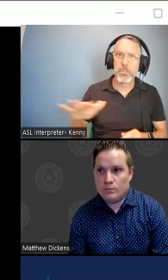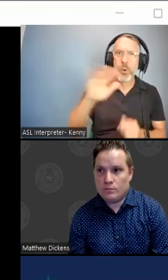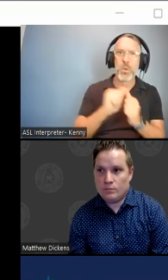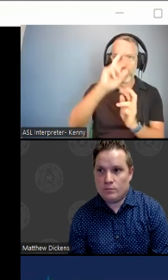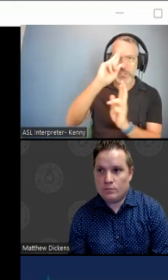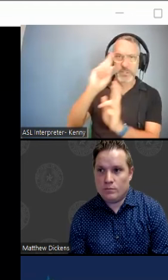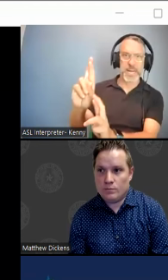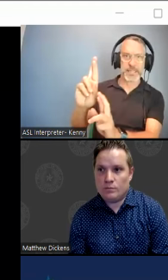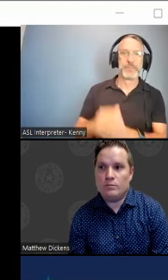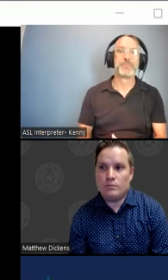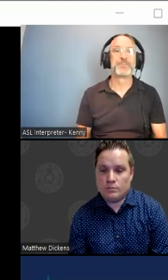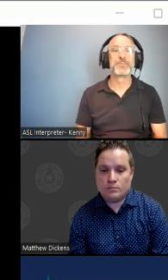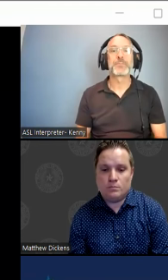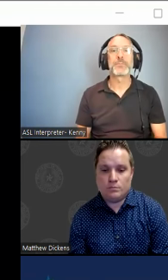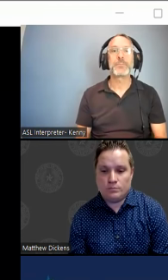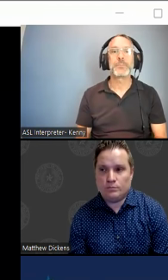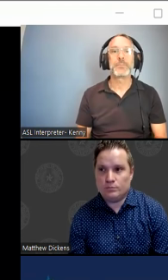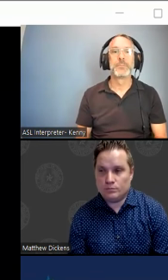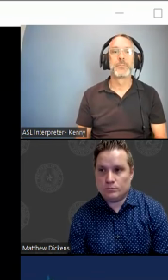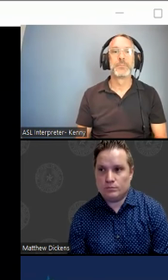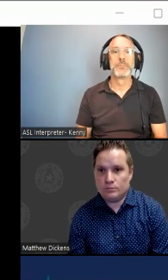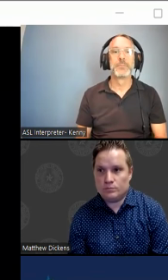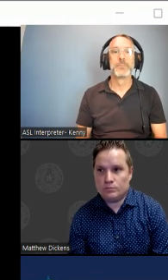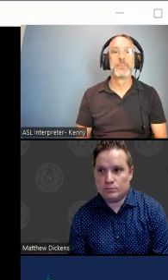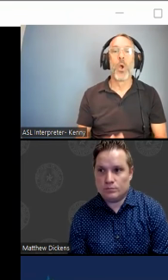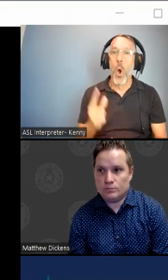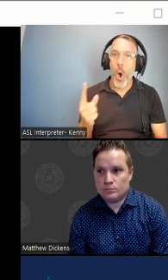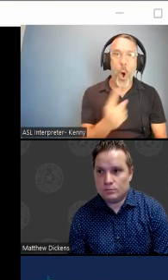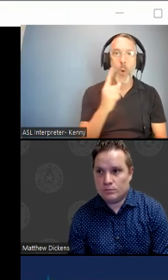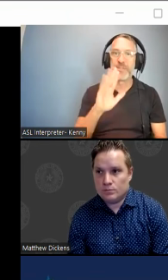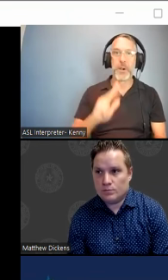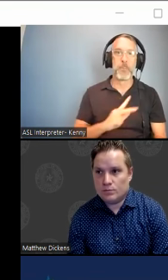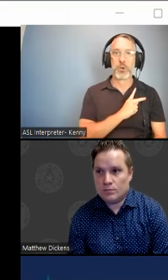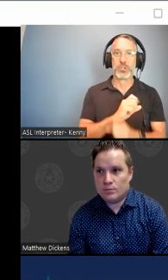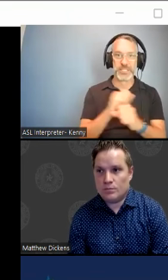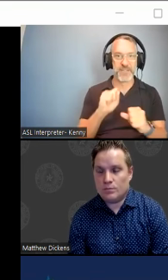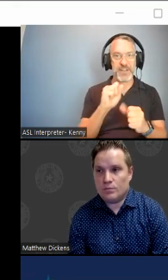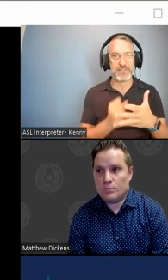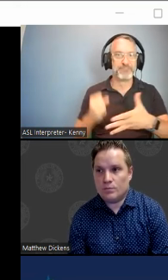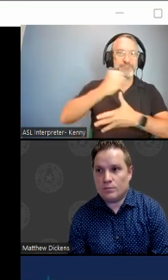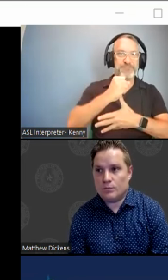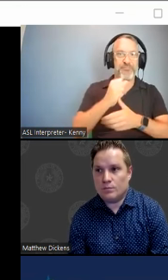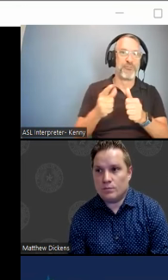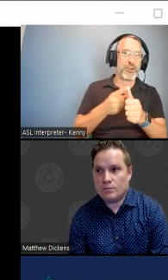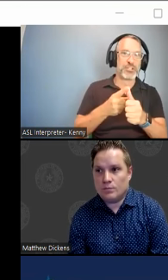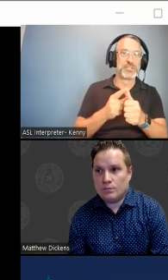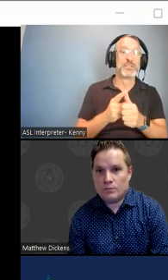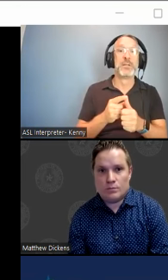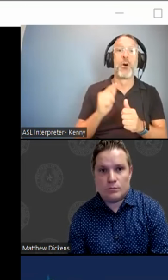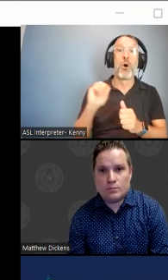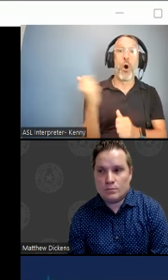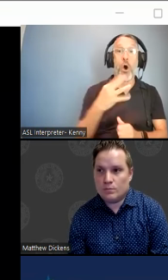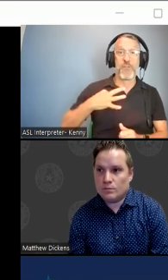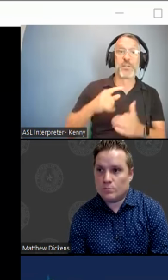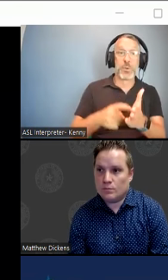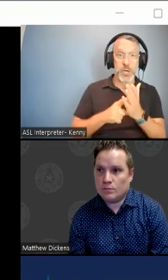respect. And above all things, always put their personal safety first. All volunteers are required